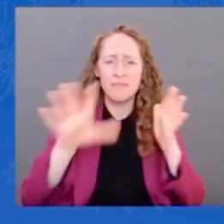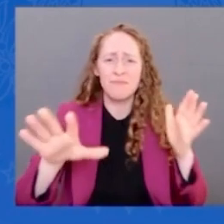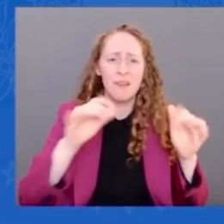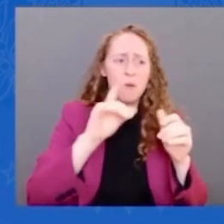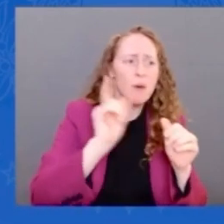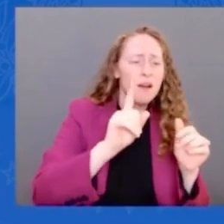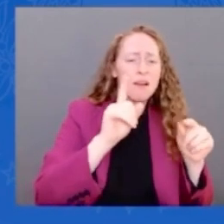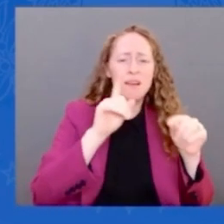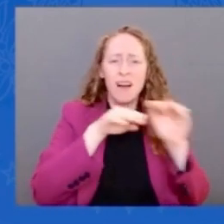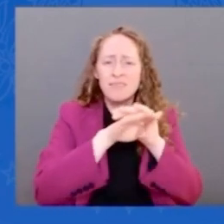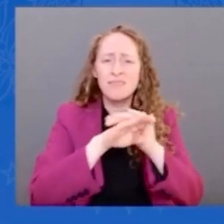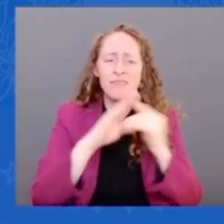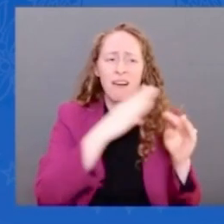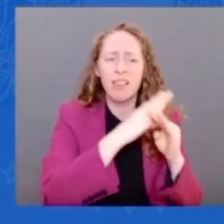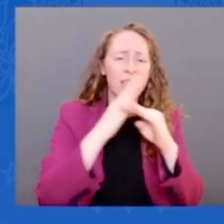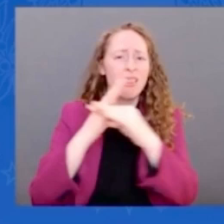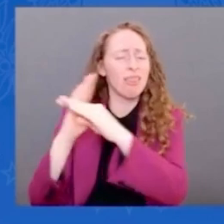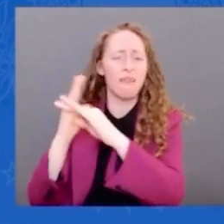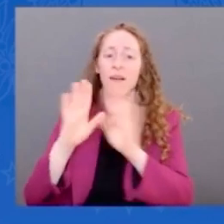schoolwork, telemedicine,